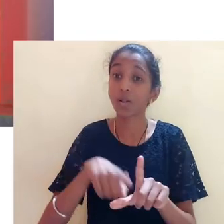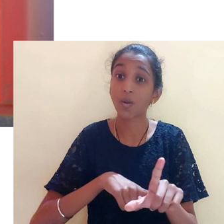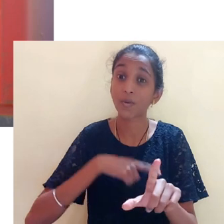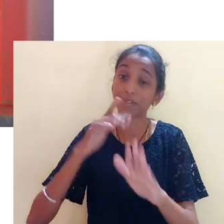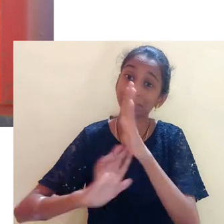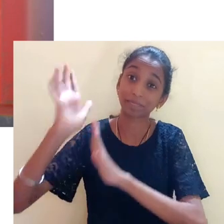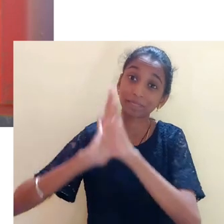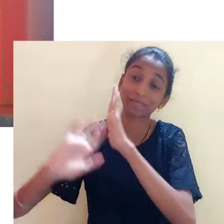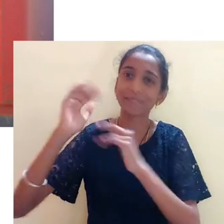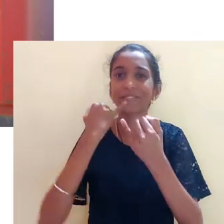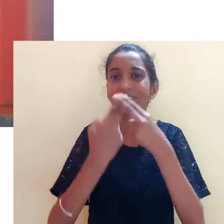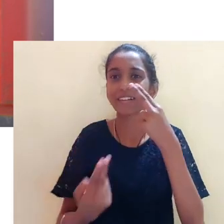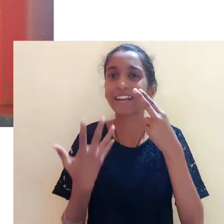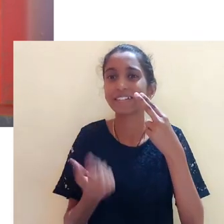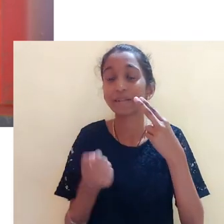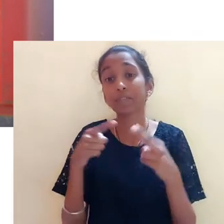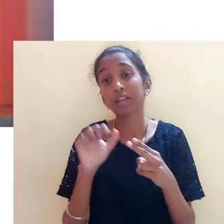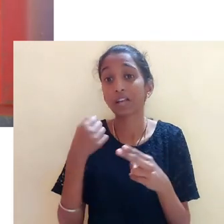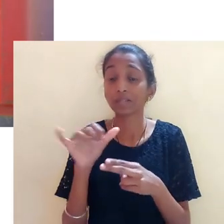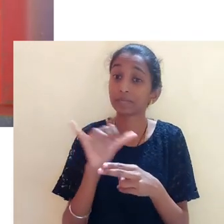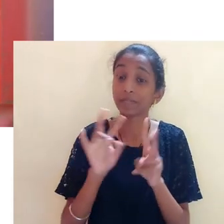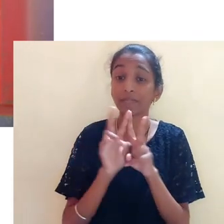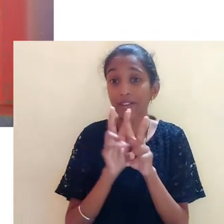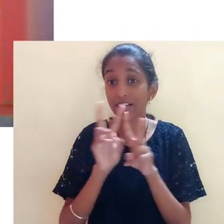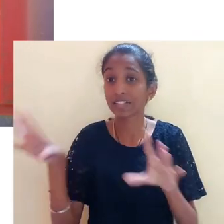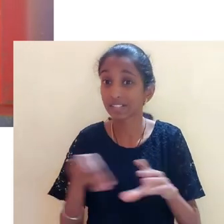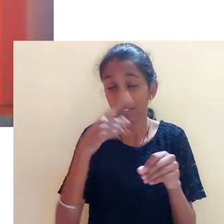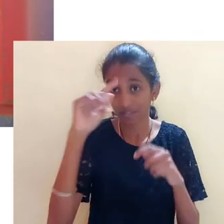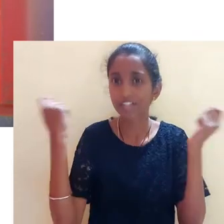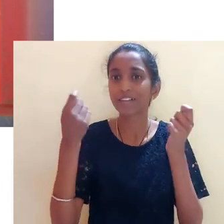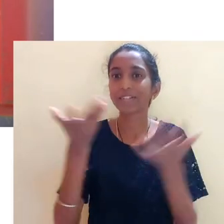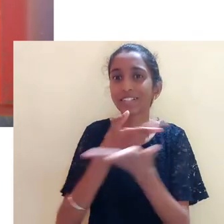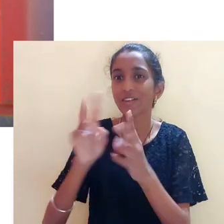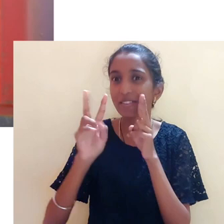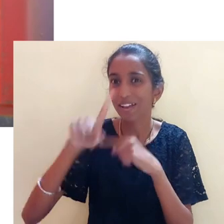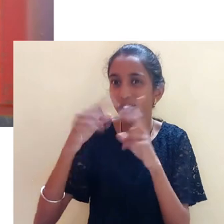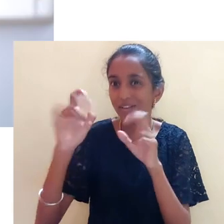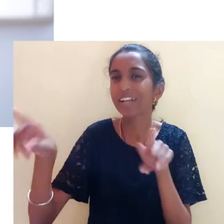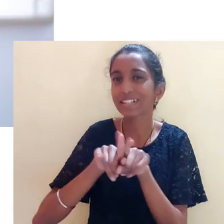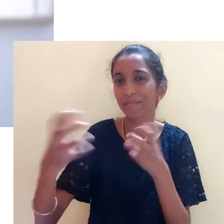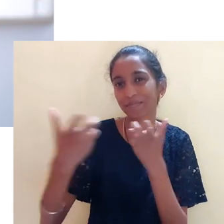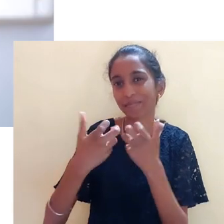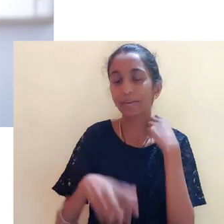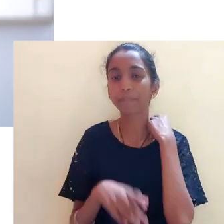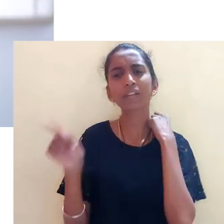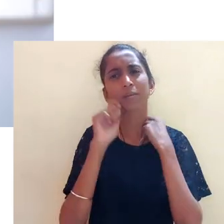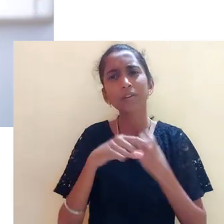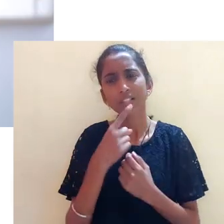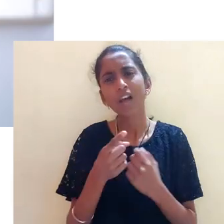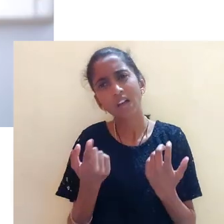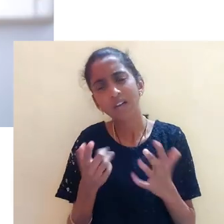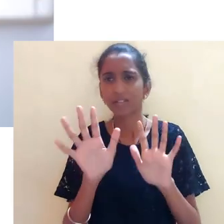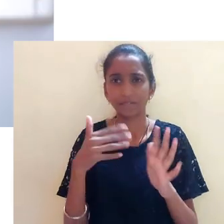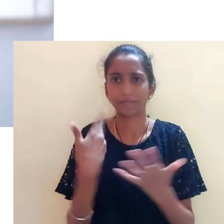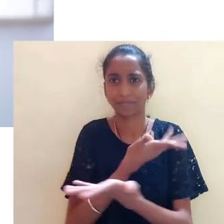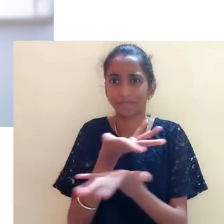history and can be very much seen in that spirit of celebration that you're talking about. Right. So we talked